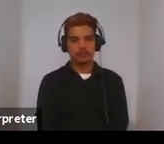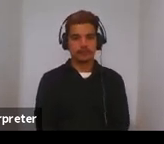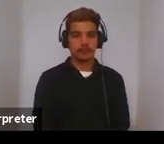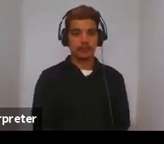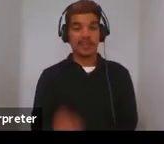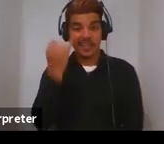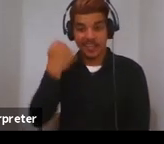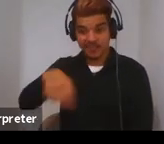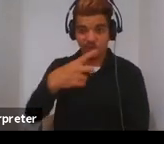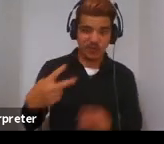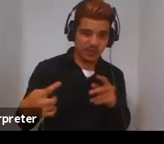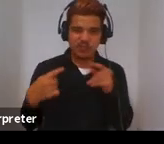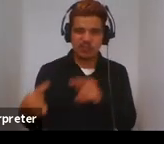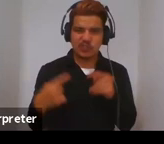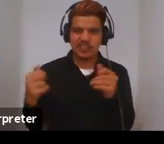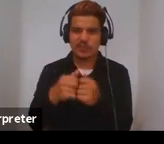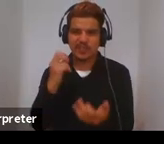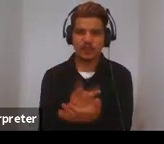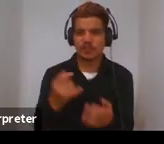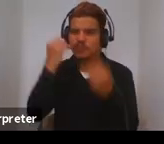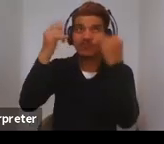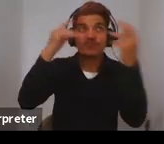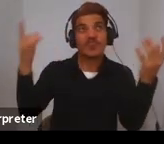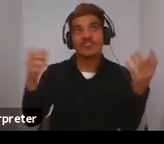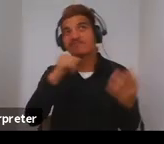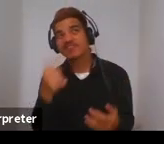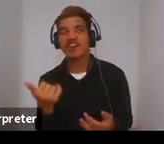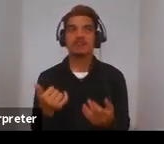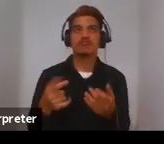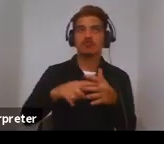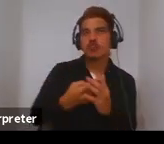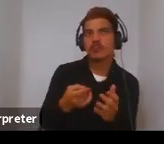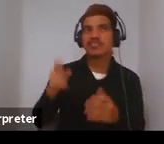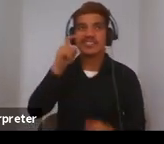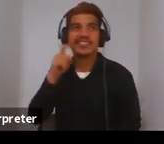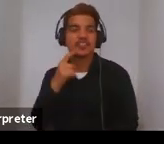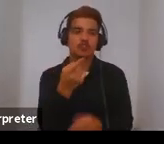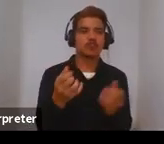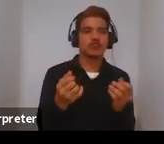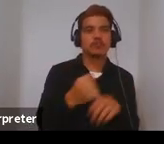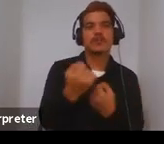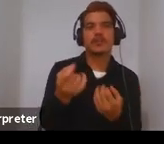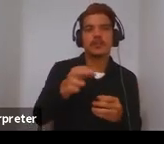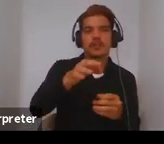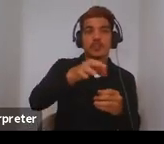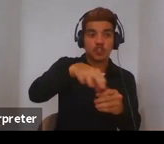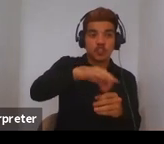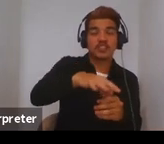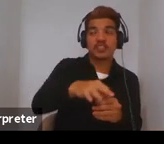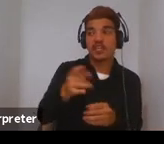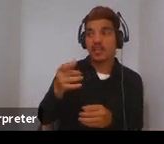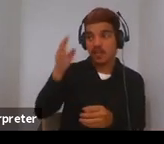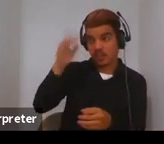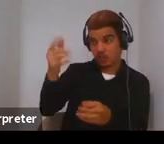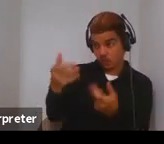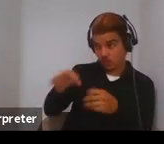If you're still struggling with consent, just imagine instead of initiating sex, you're making them a cup of tea. You say, hey, would you like a cup of